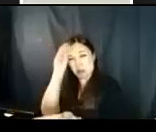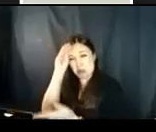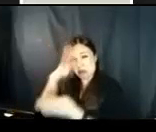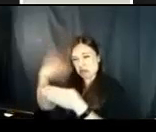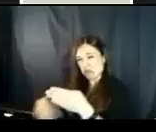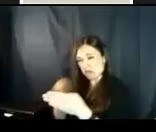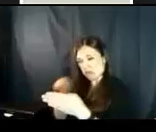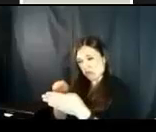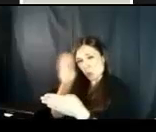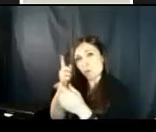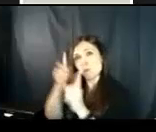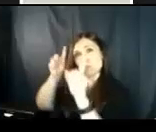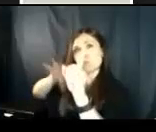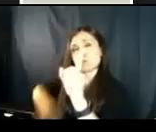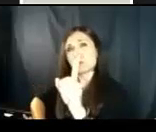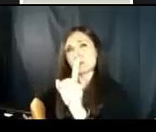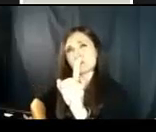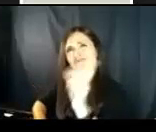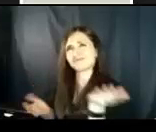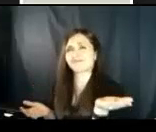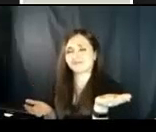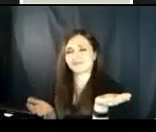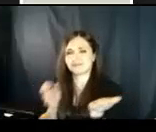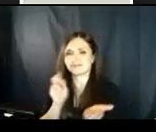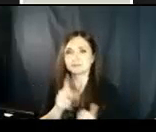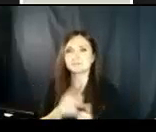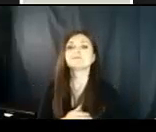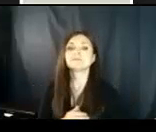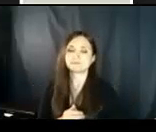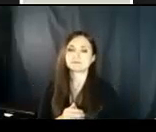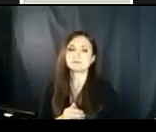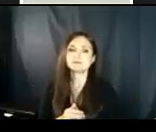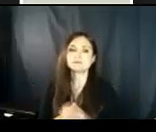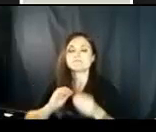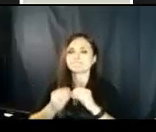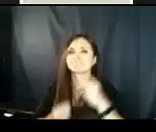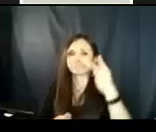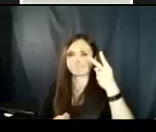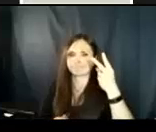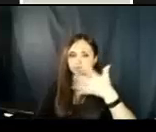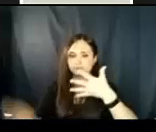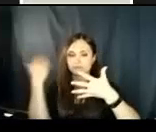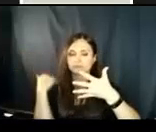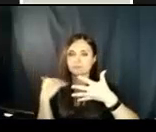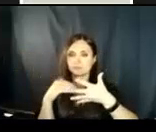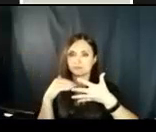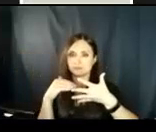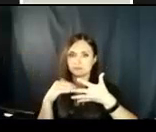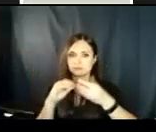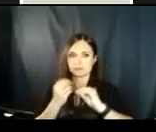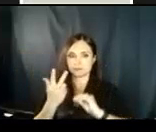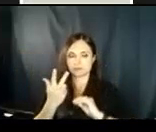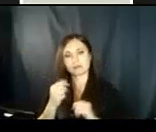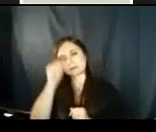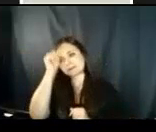you want the learning to happen? All right. So that's number two. Number 3, what engagement is